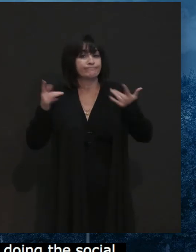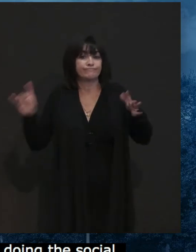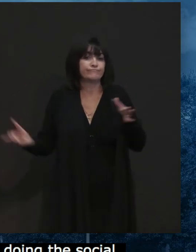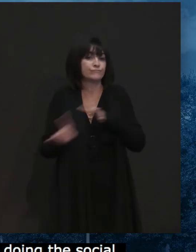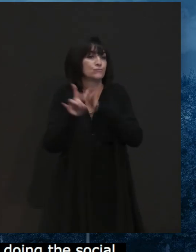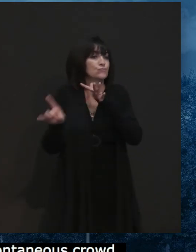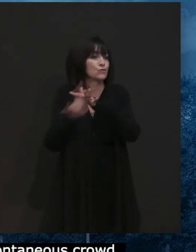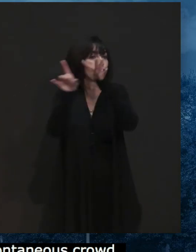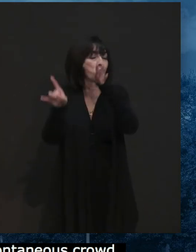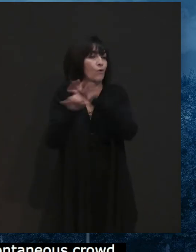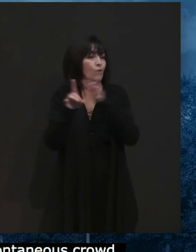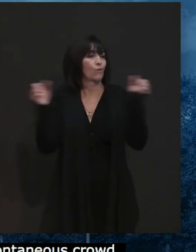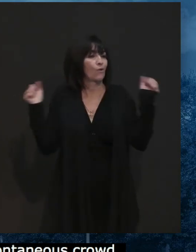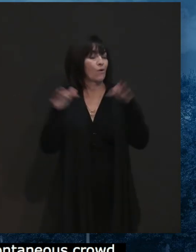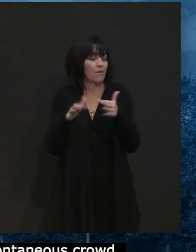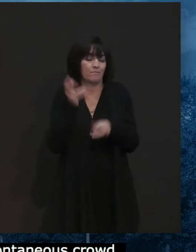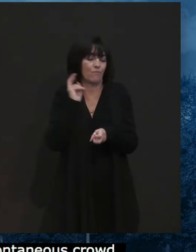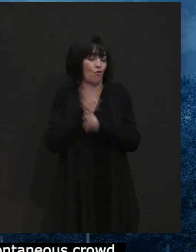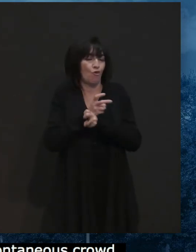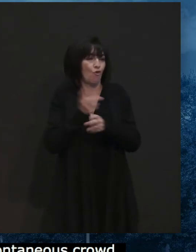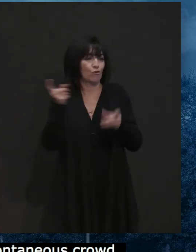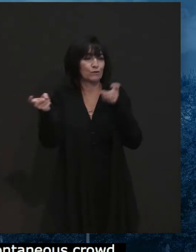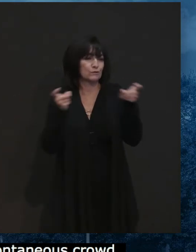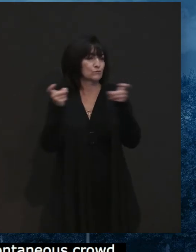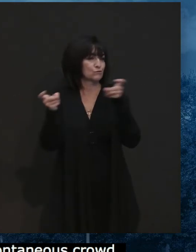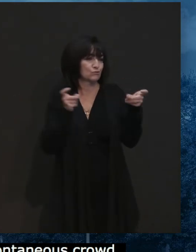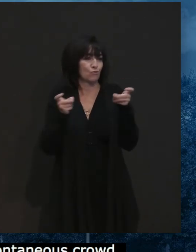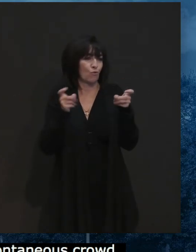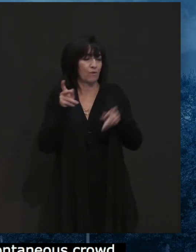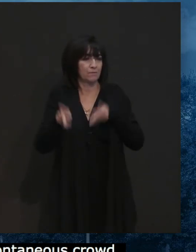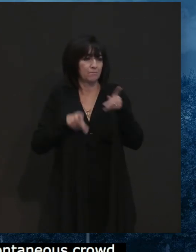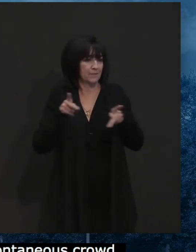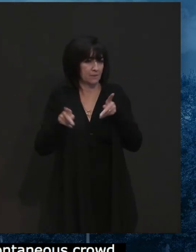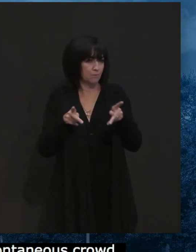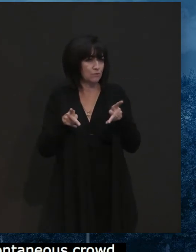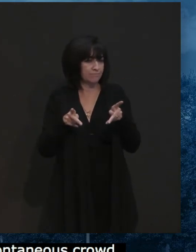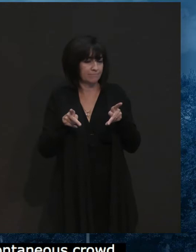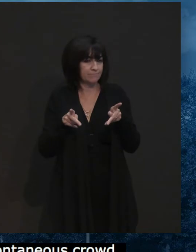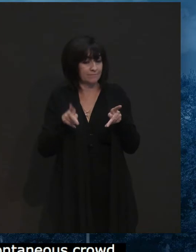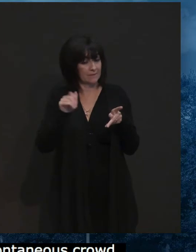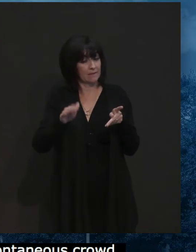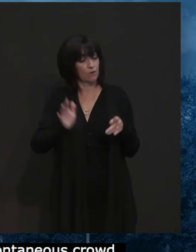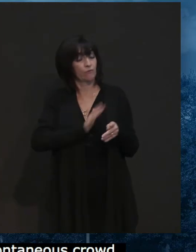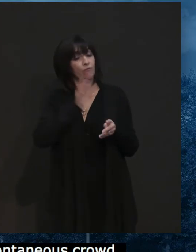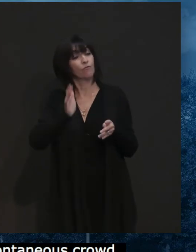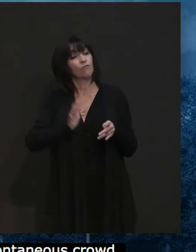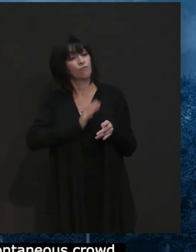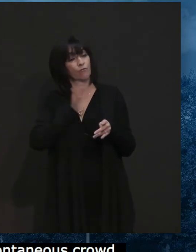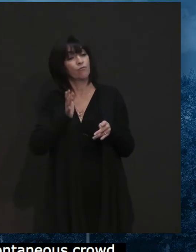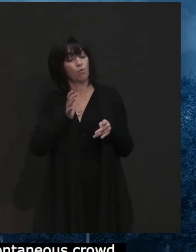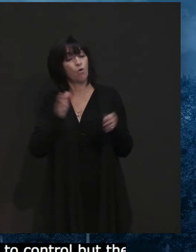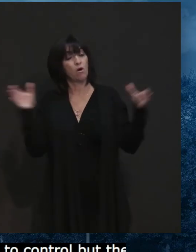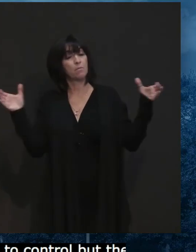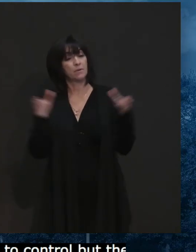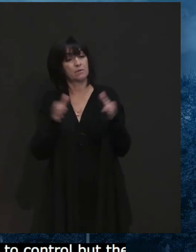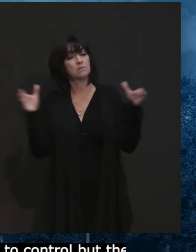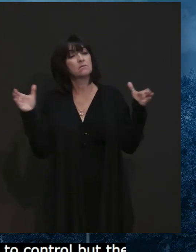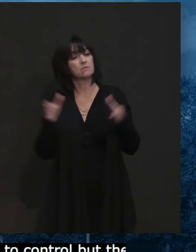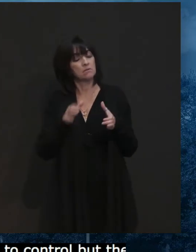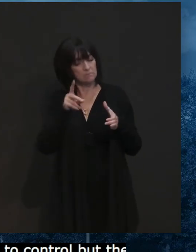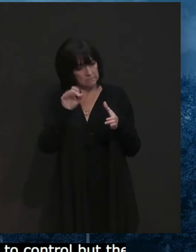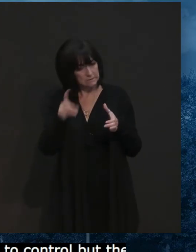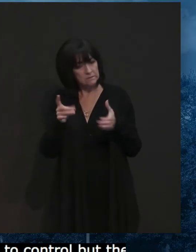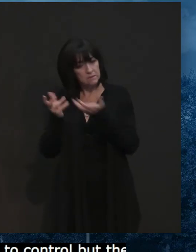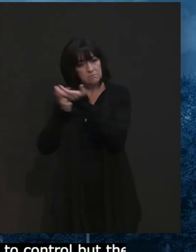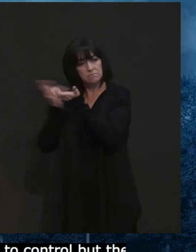are, frankly hard to control. But the formal gathering did have a consultation with public